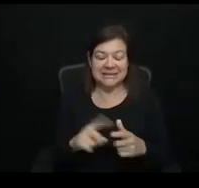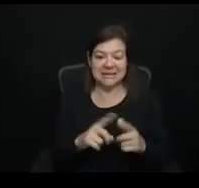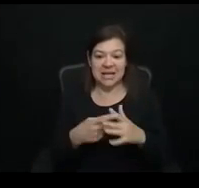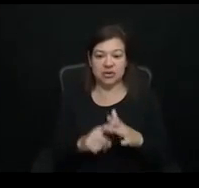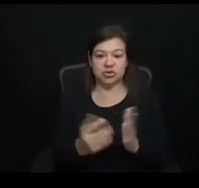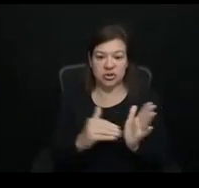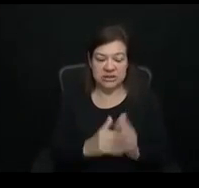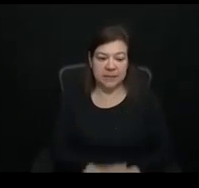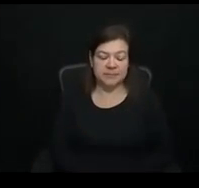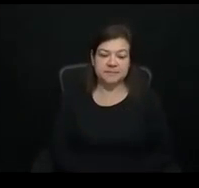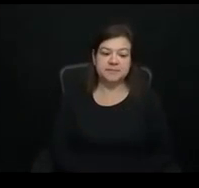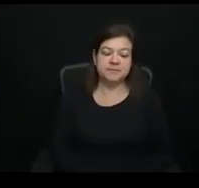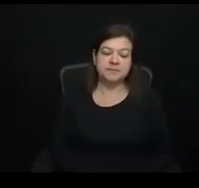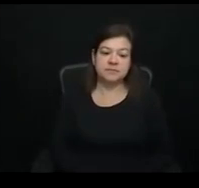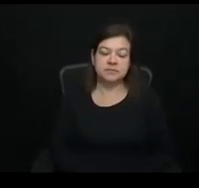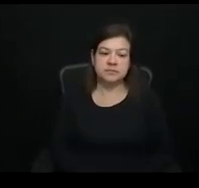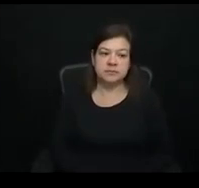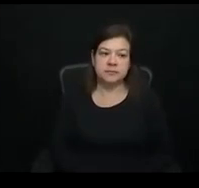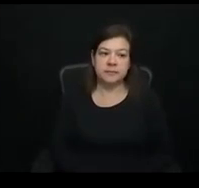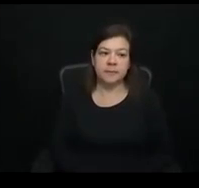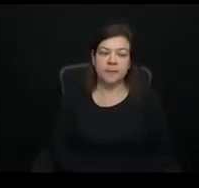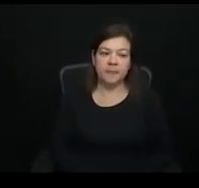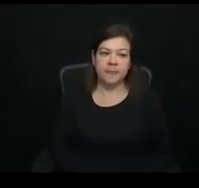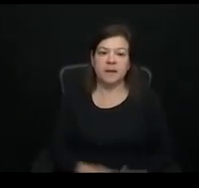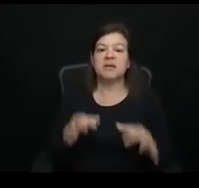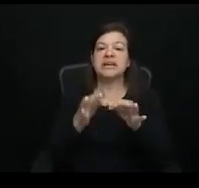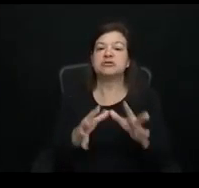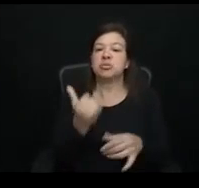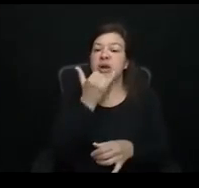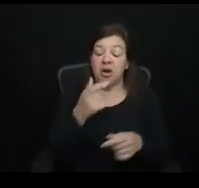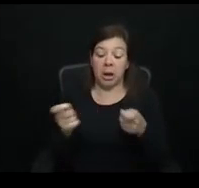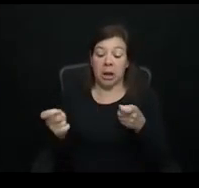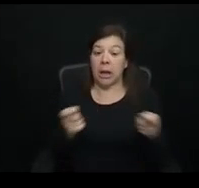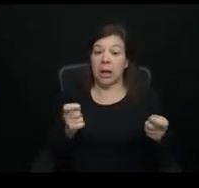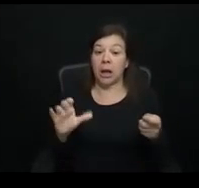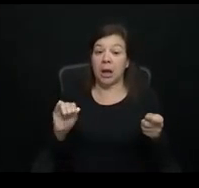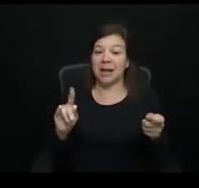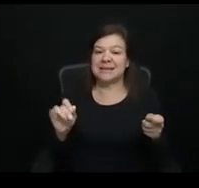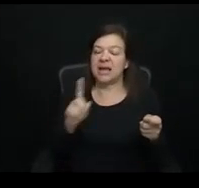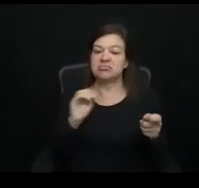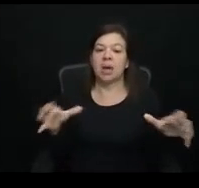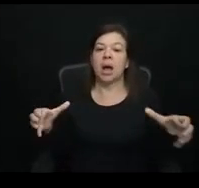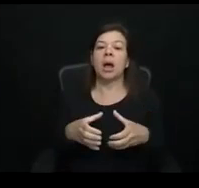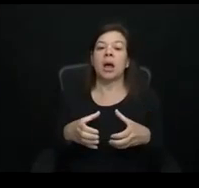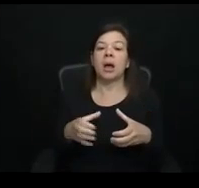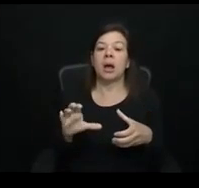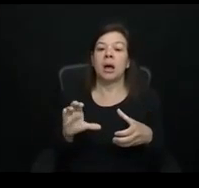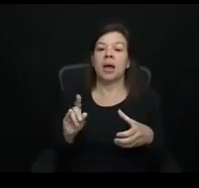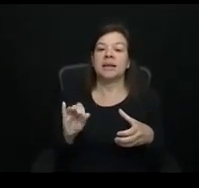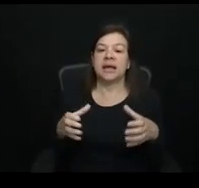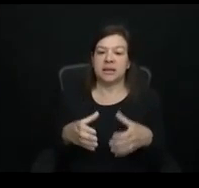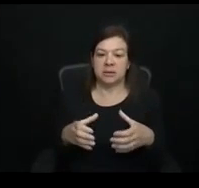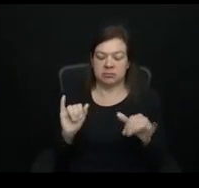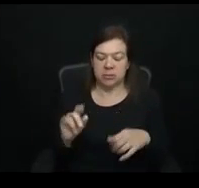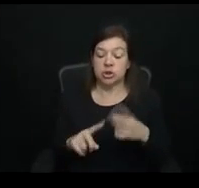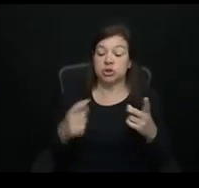So we usually wait maybe 24, 48 hours after we build our confidence as we go,